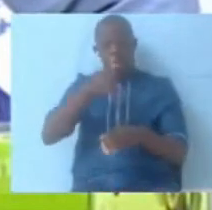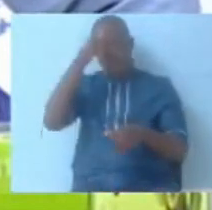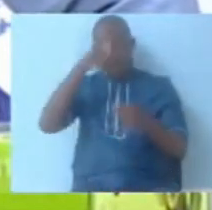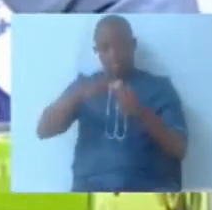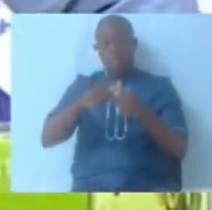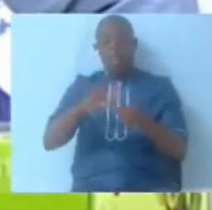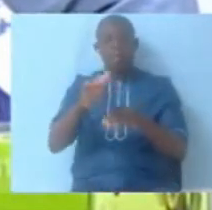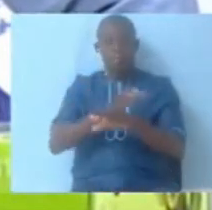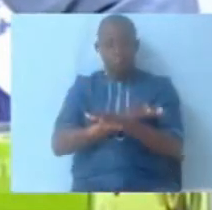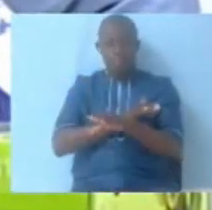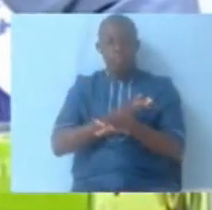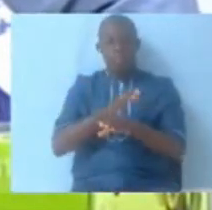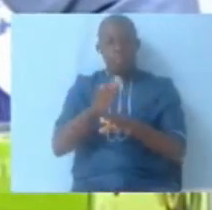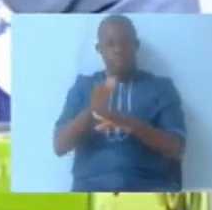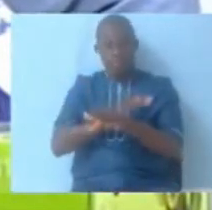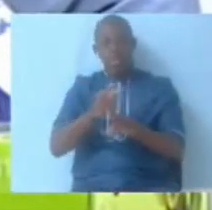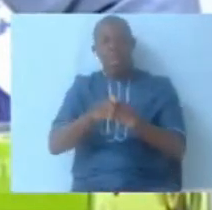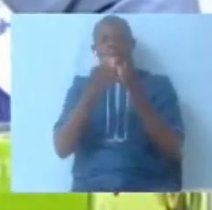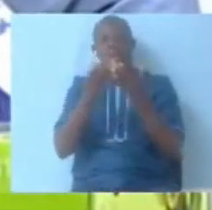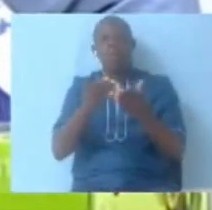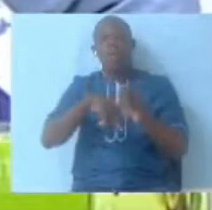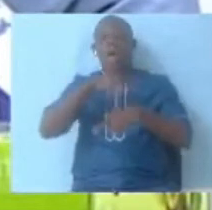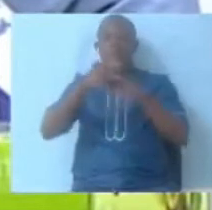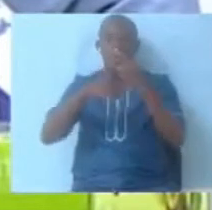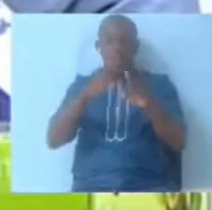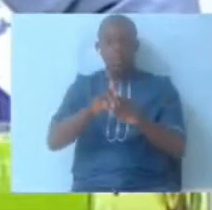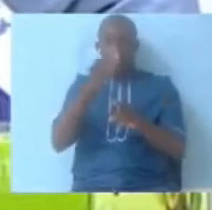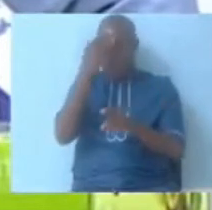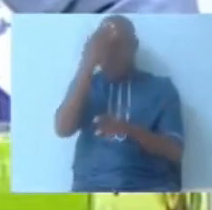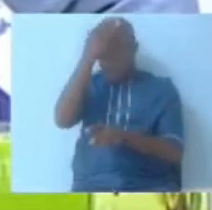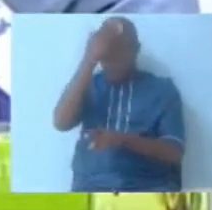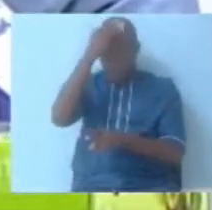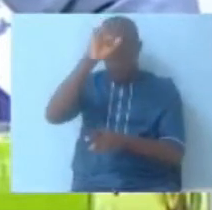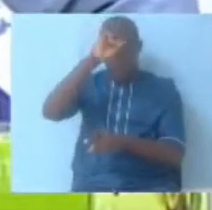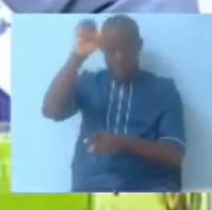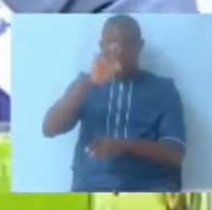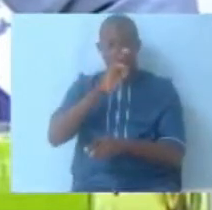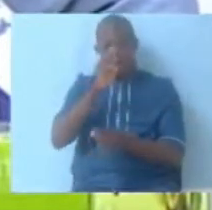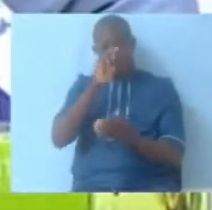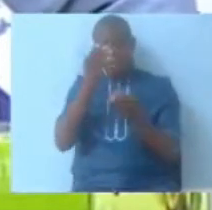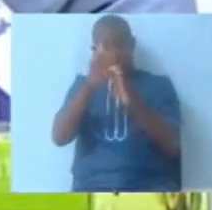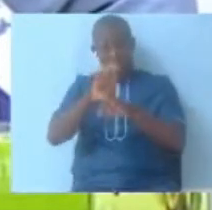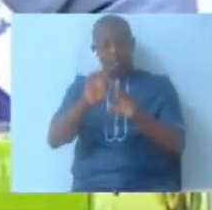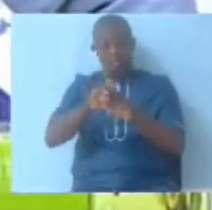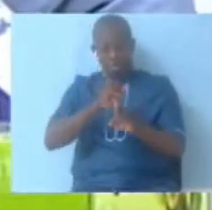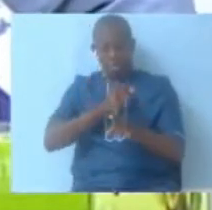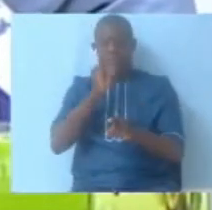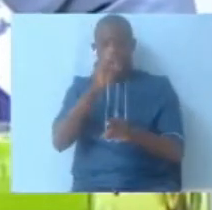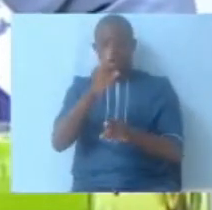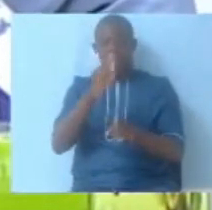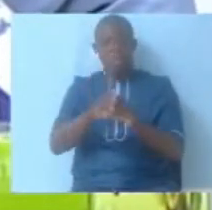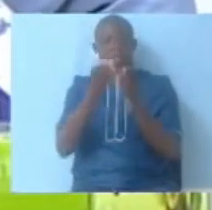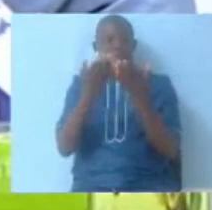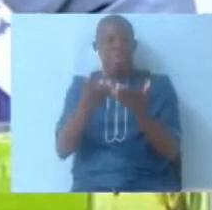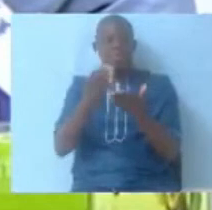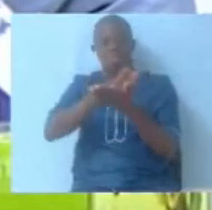that we have gotten evidence that the junta is not sincere to whatever they are saying. And wo kamfanang tala